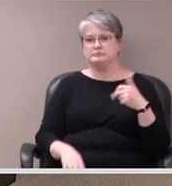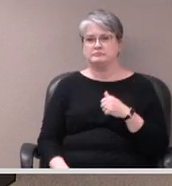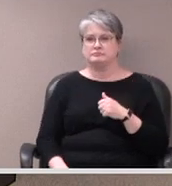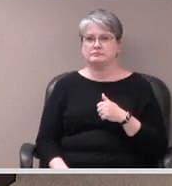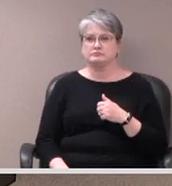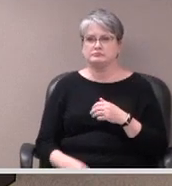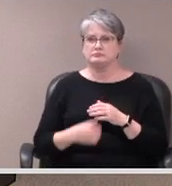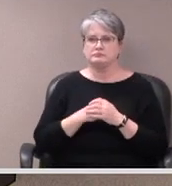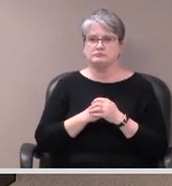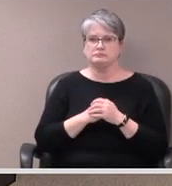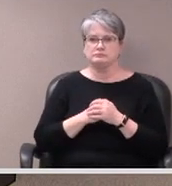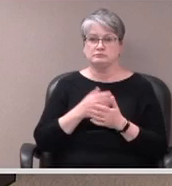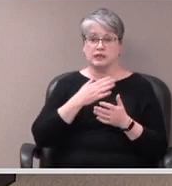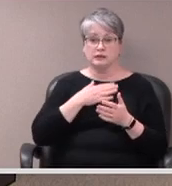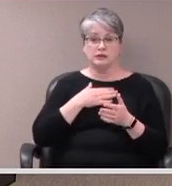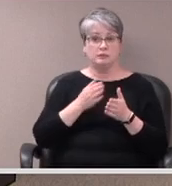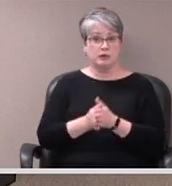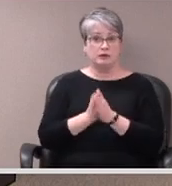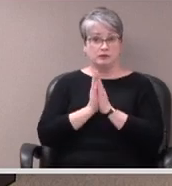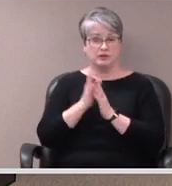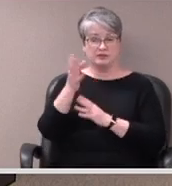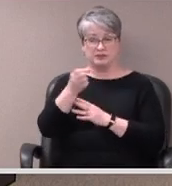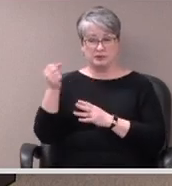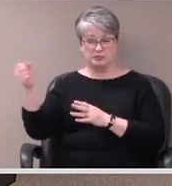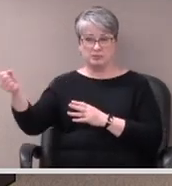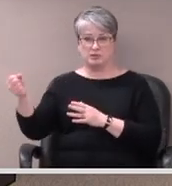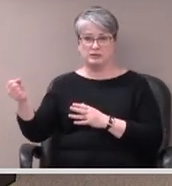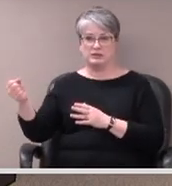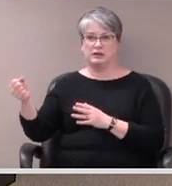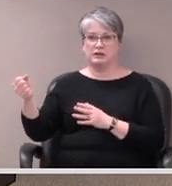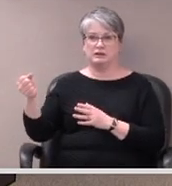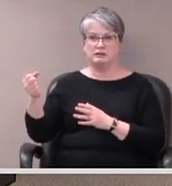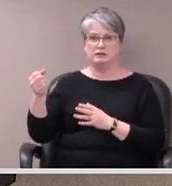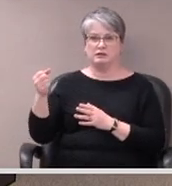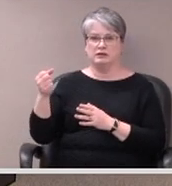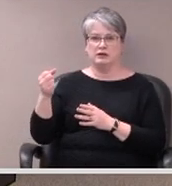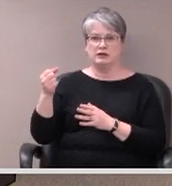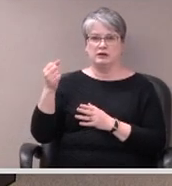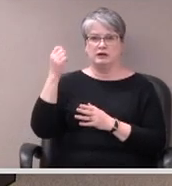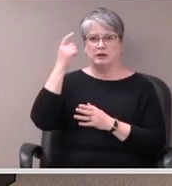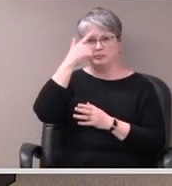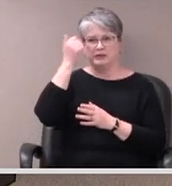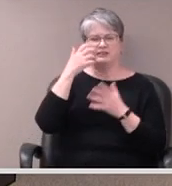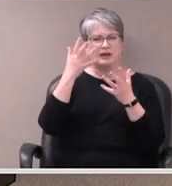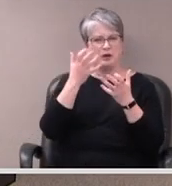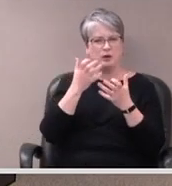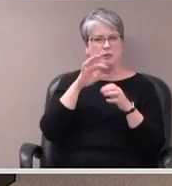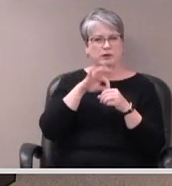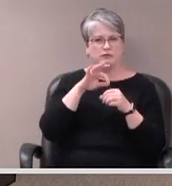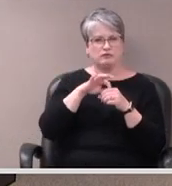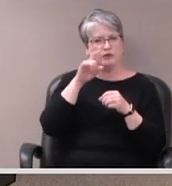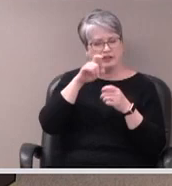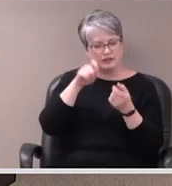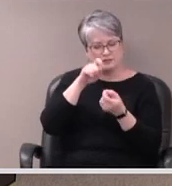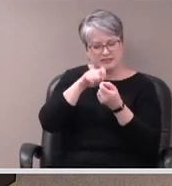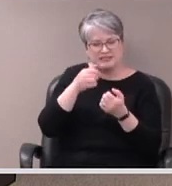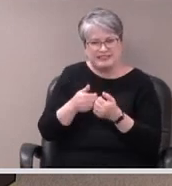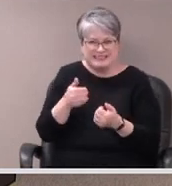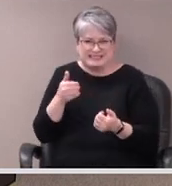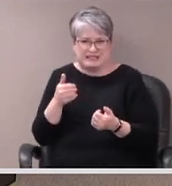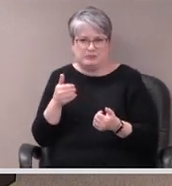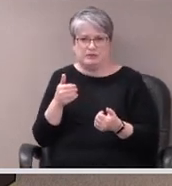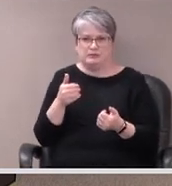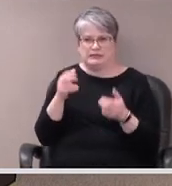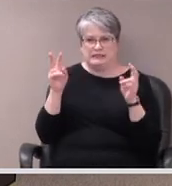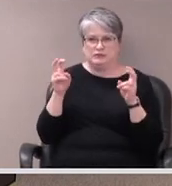032232. My request to be able to pull this out is I'd like to be able to vote on that particular issue separately.